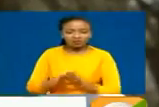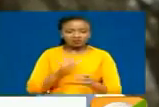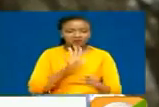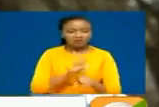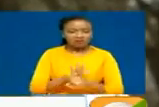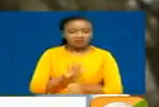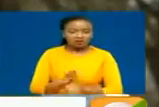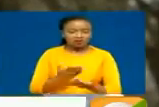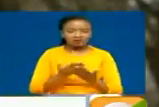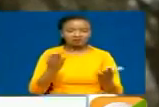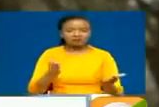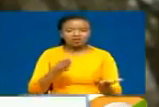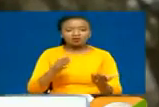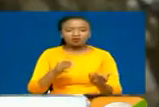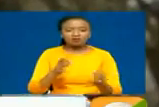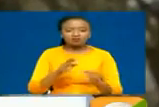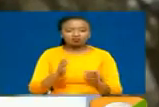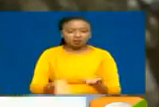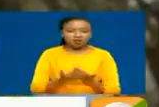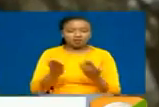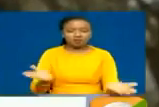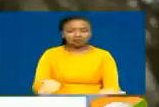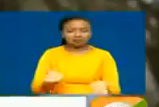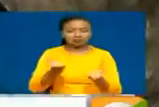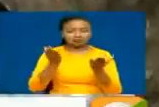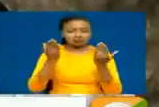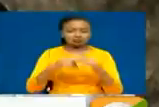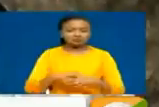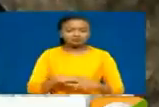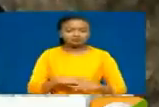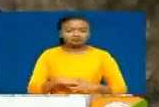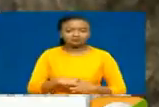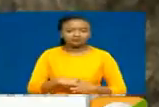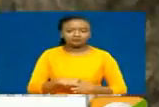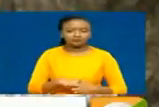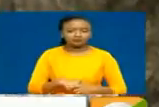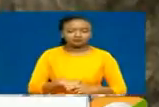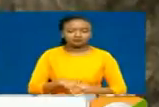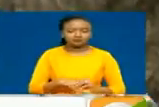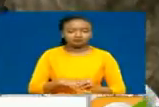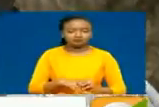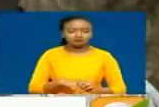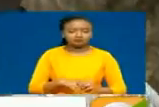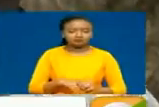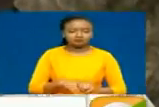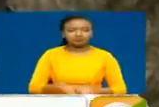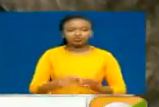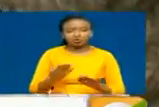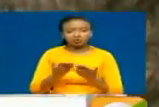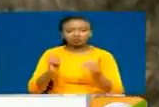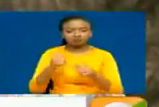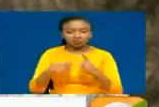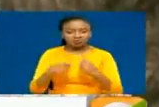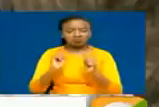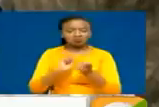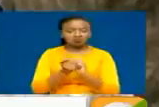availed now to the farming communities for them to improve on the camels that they already have. Somali camels, they can adapt to these conditions